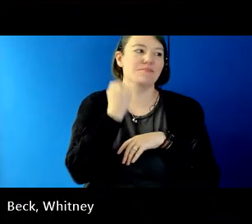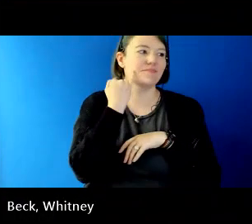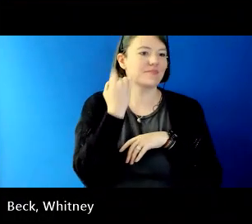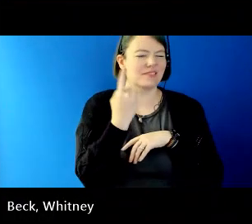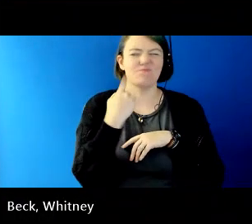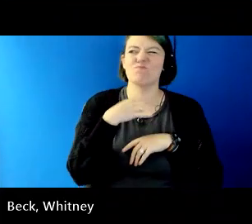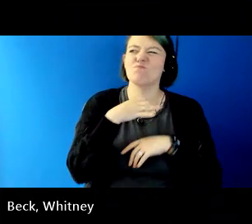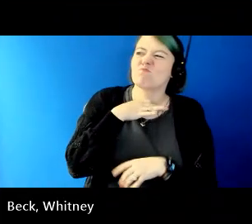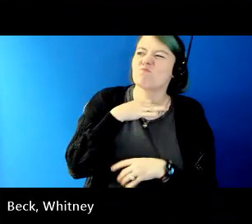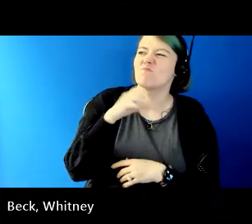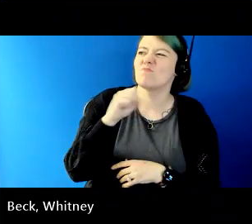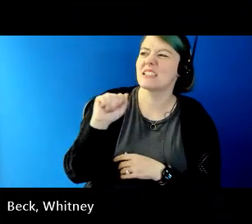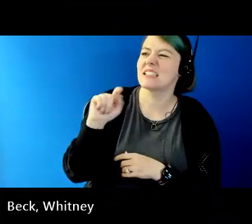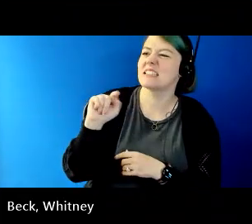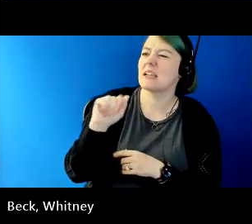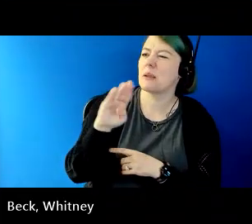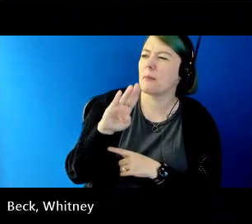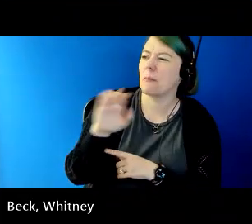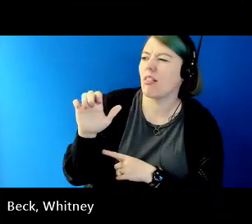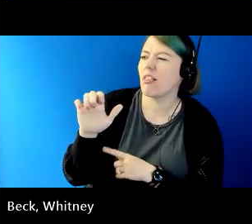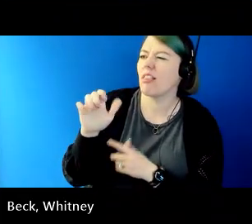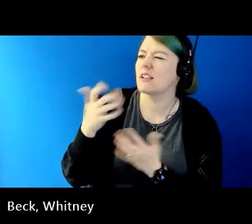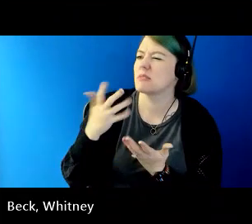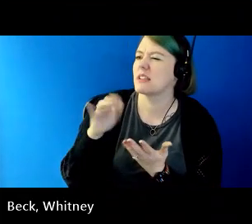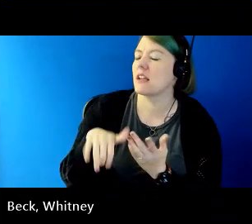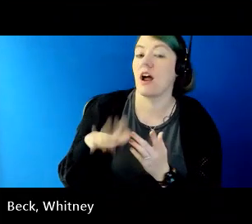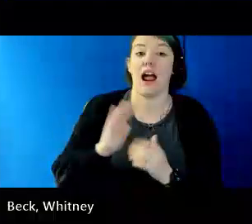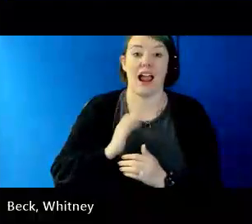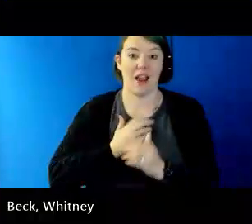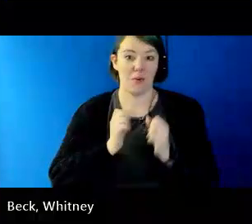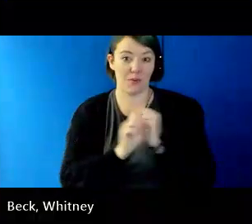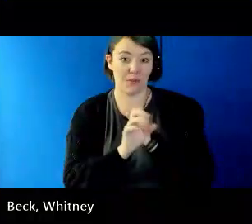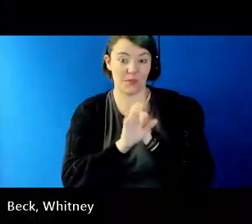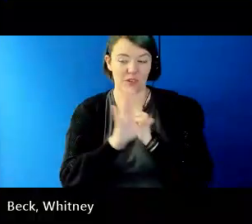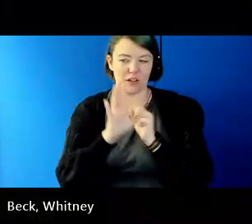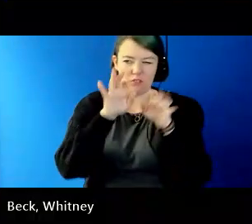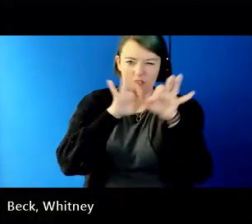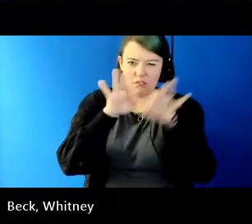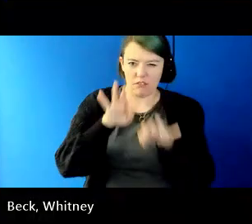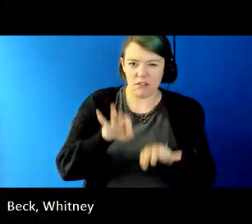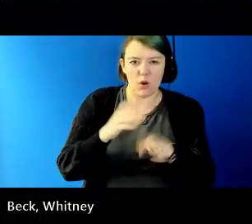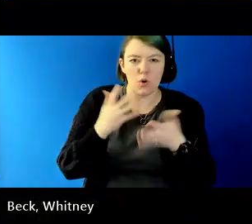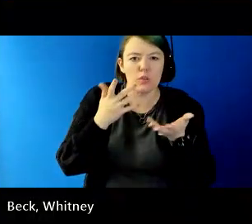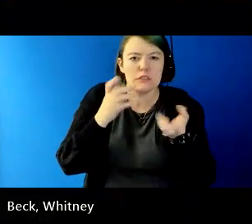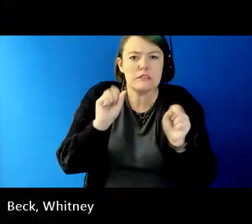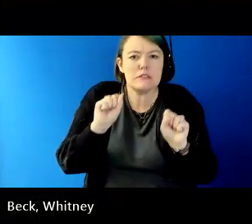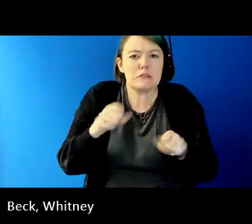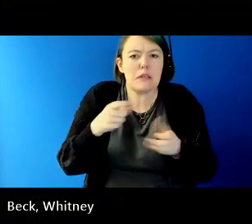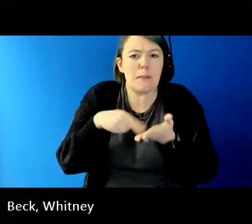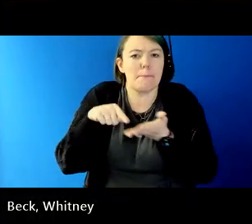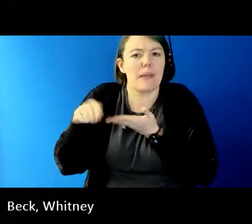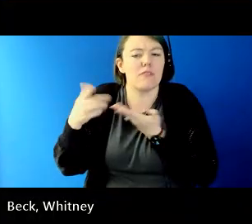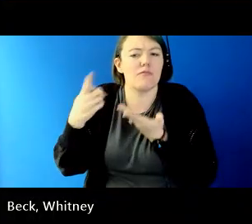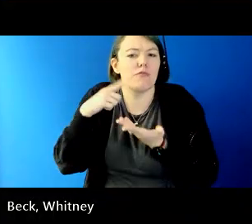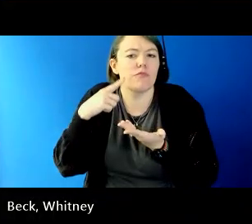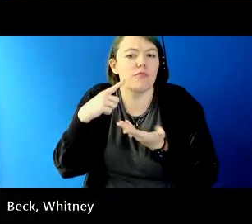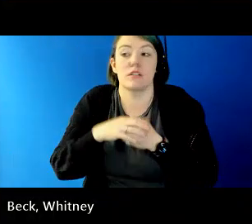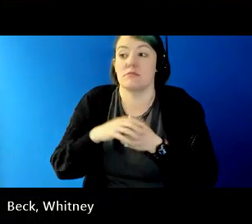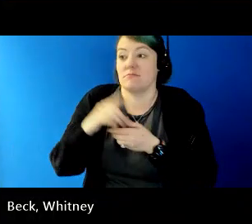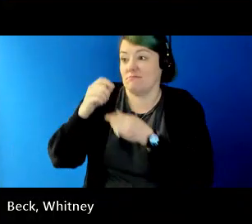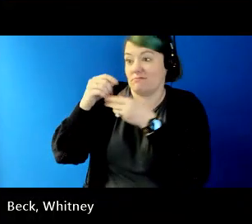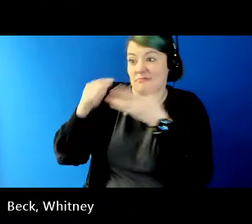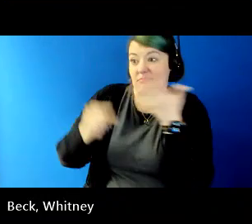account is, our flyer, our information details what you can use your funds on. And those pictures obviously indicate that is everything that is going to